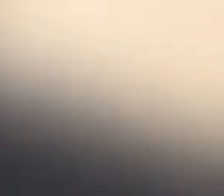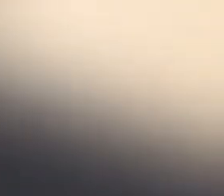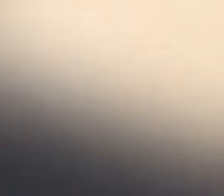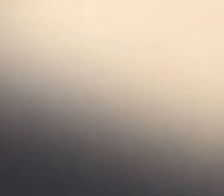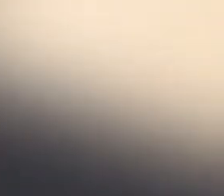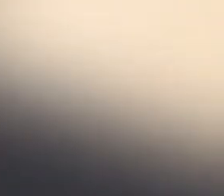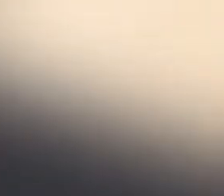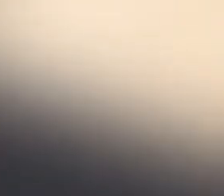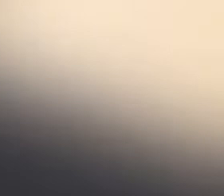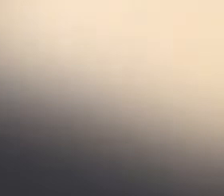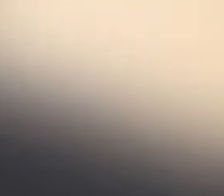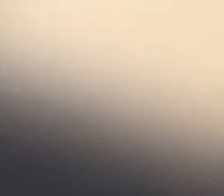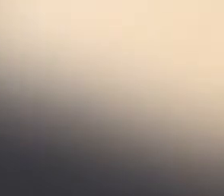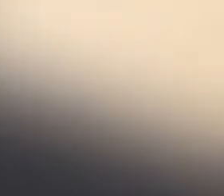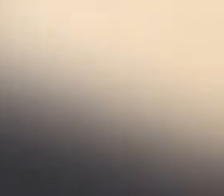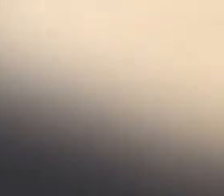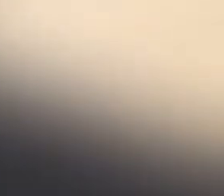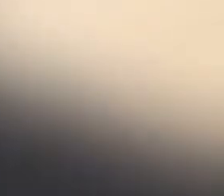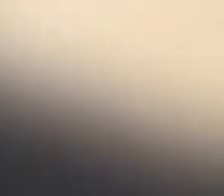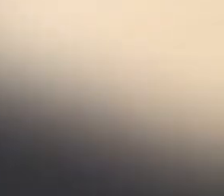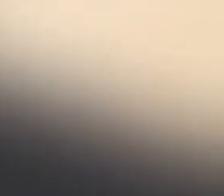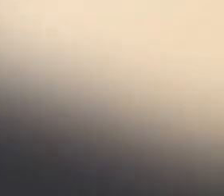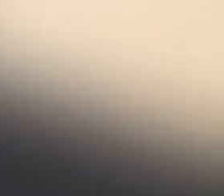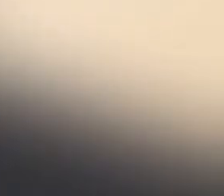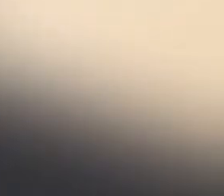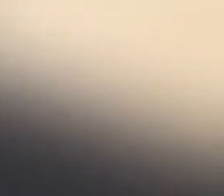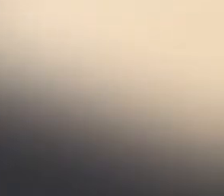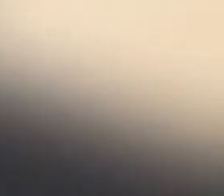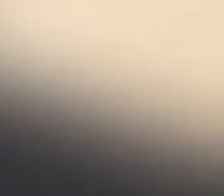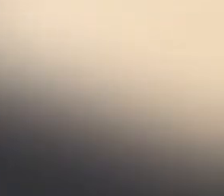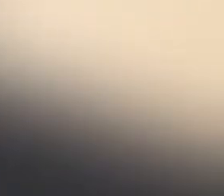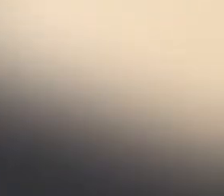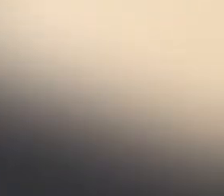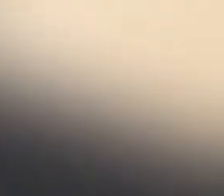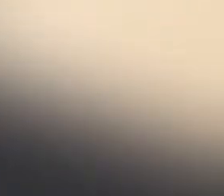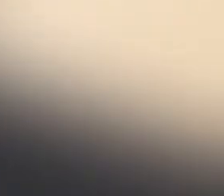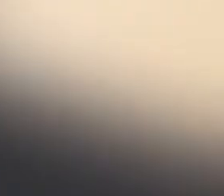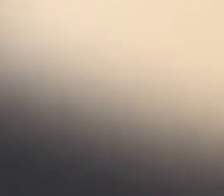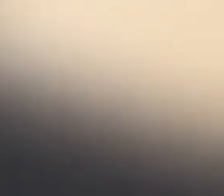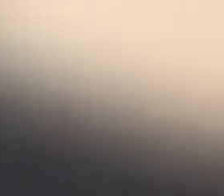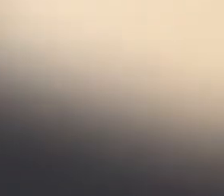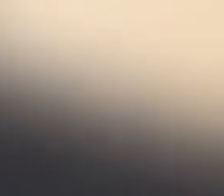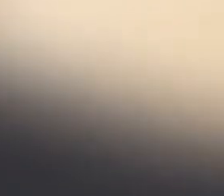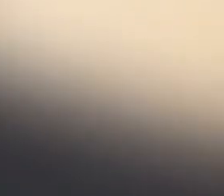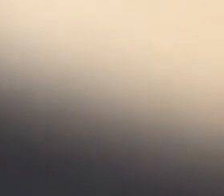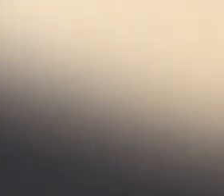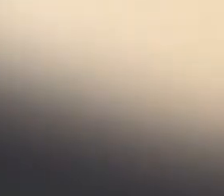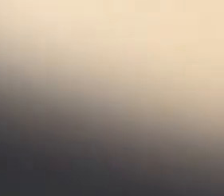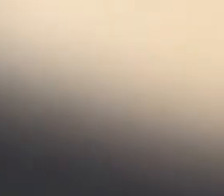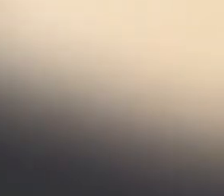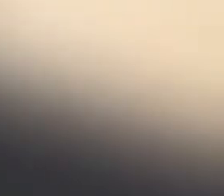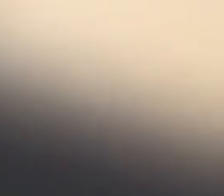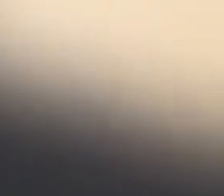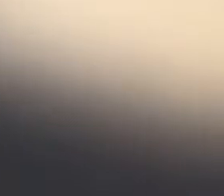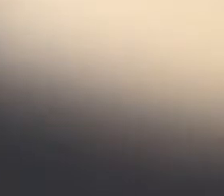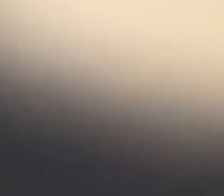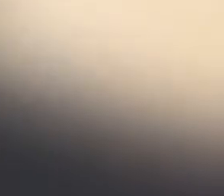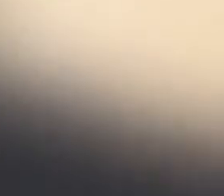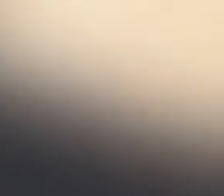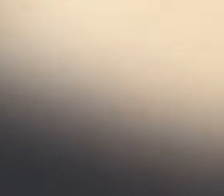gotta defeat what's ailing you, and you gotta go on, take a deep